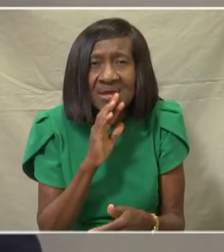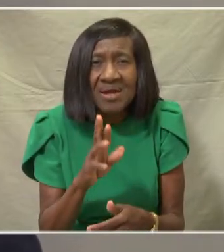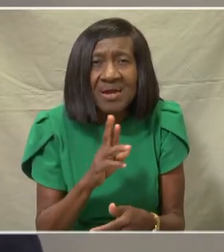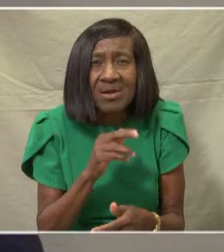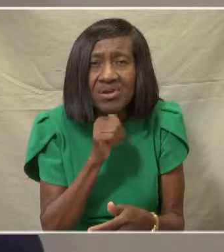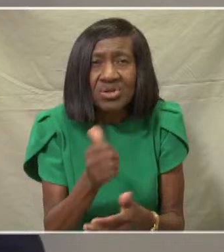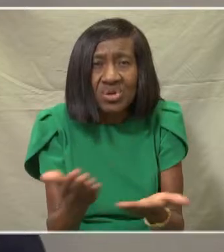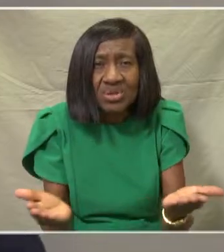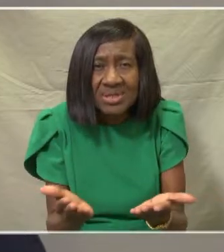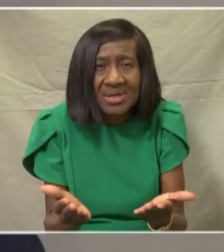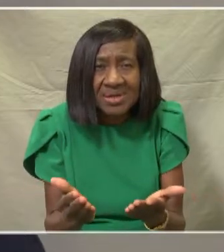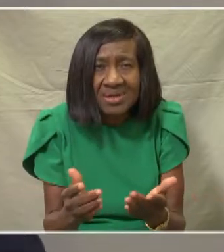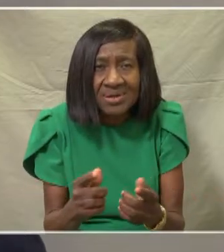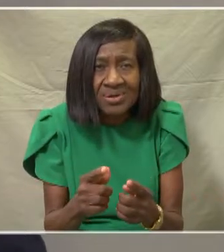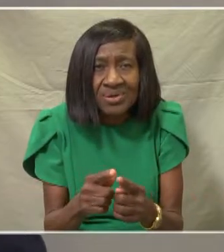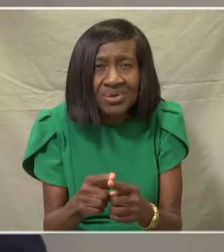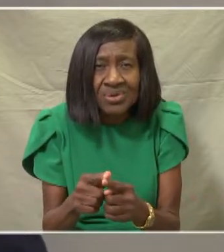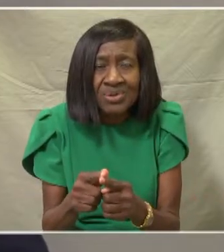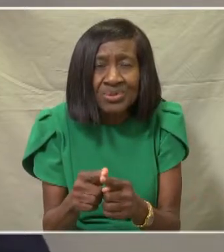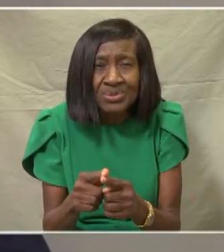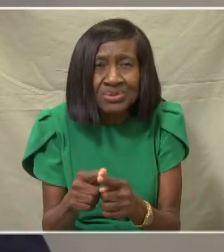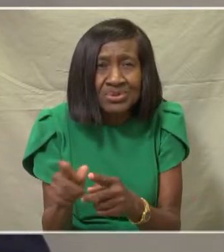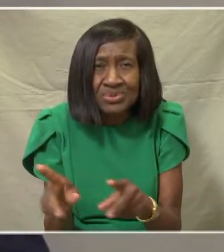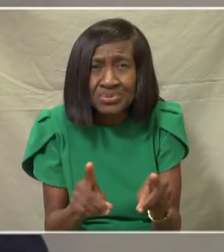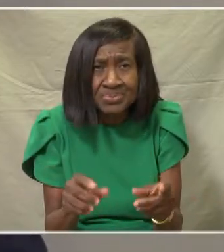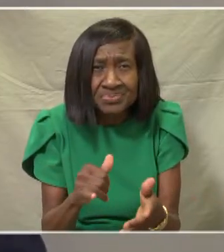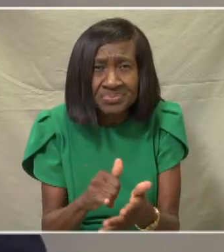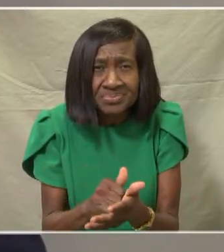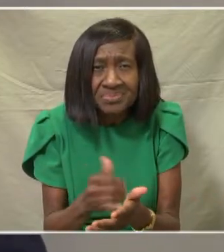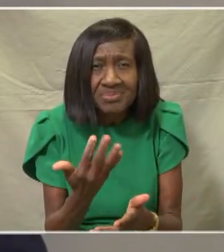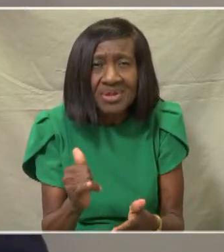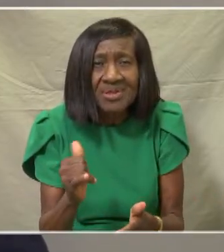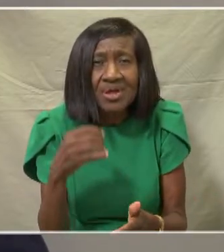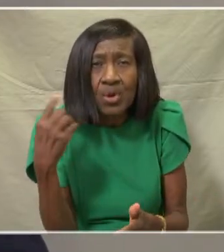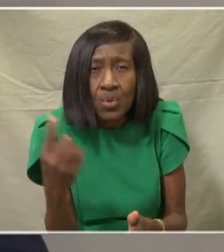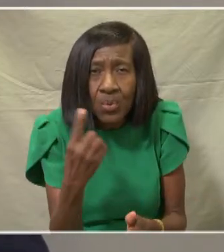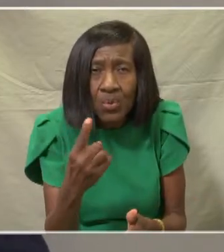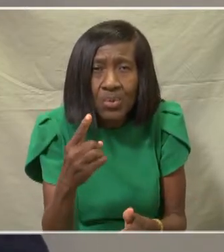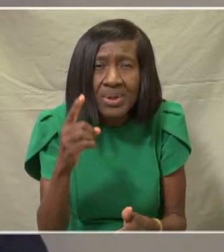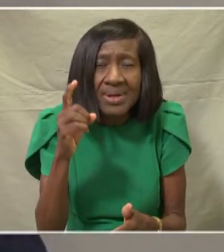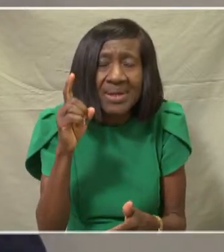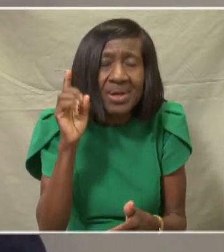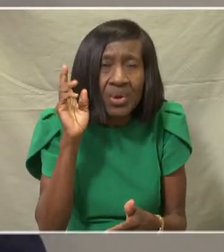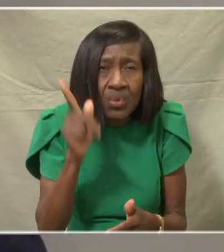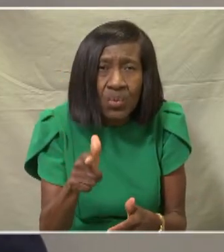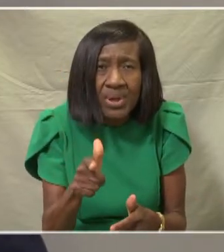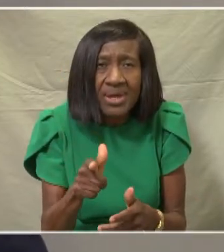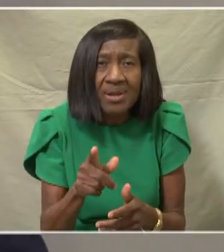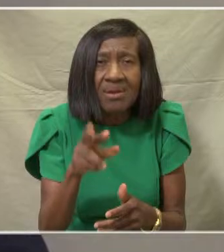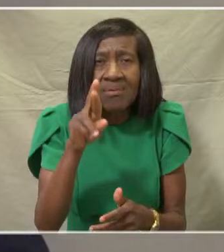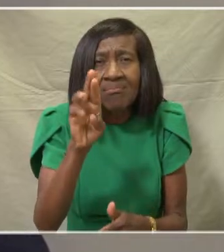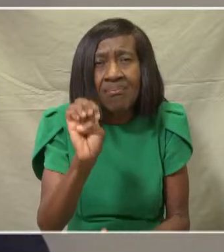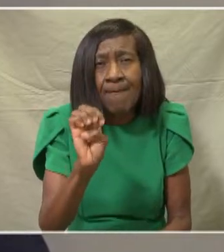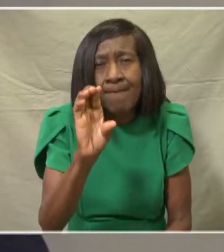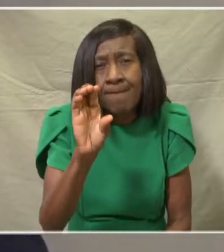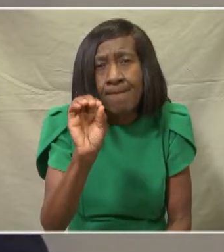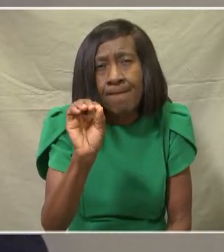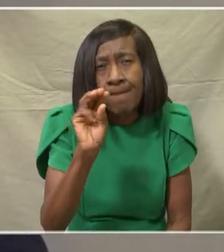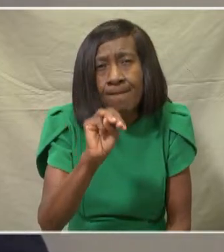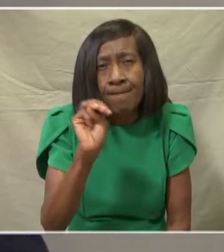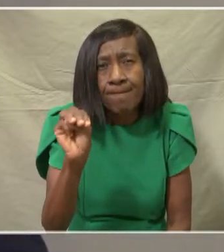make hopefully good, clear recommendations from well